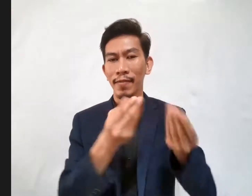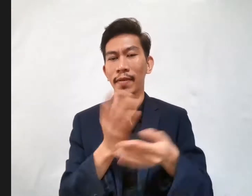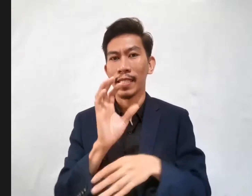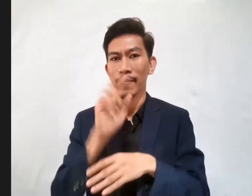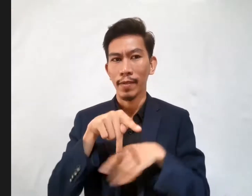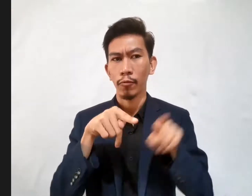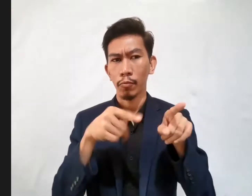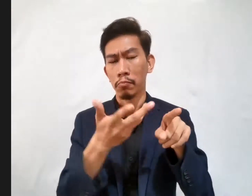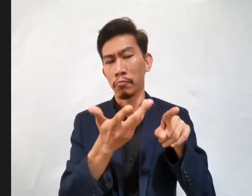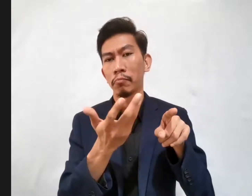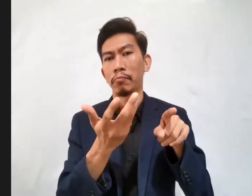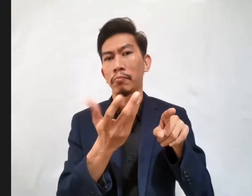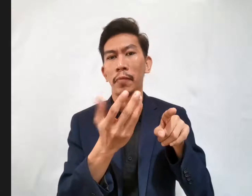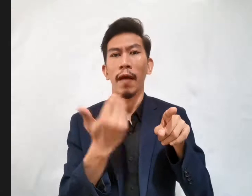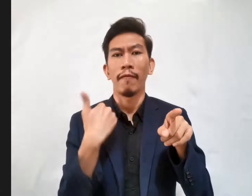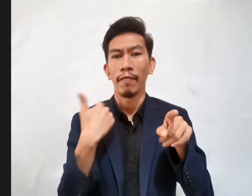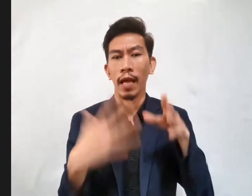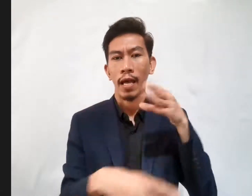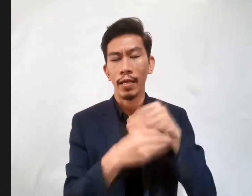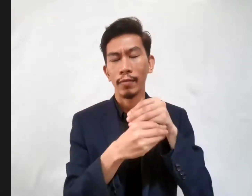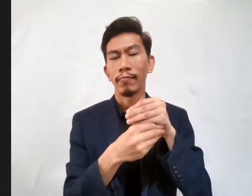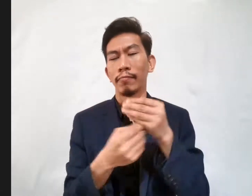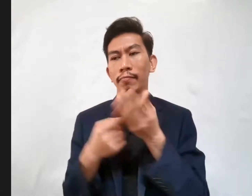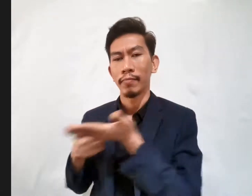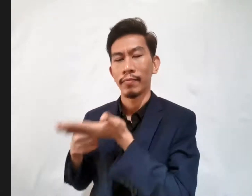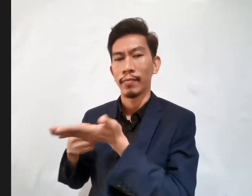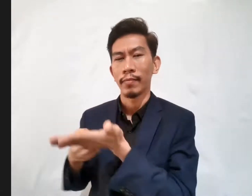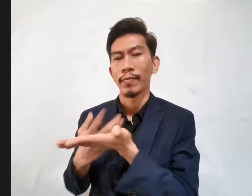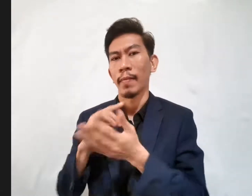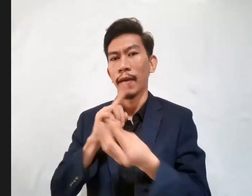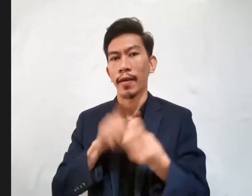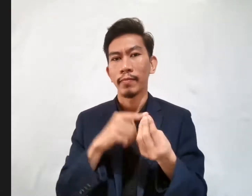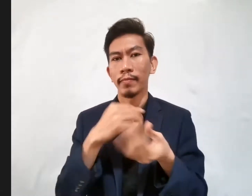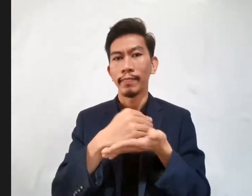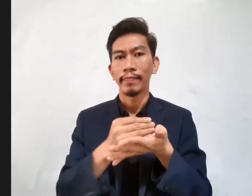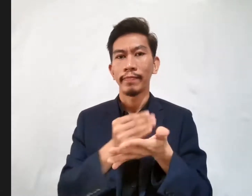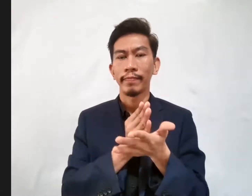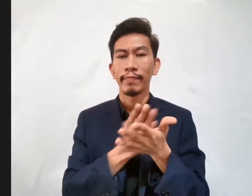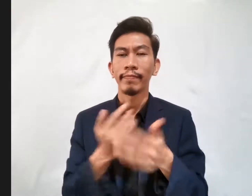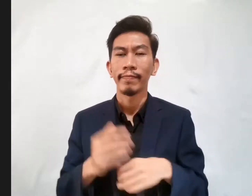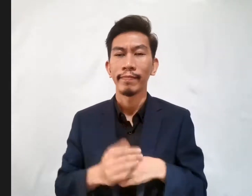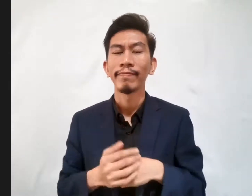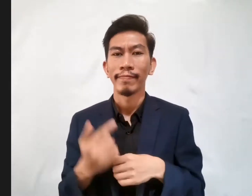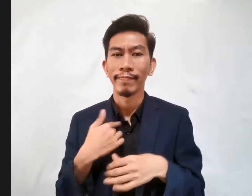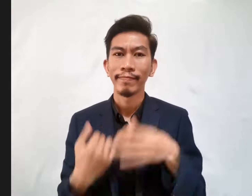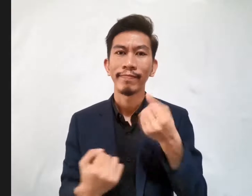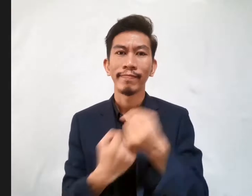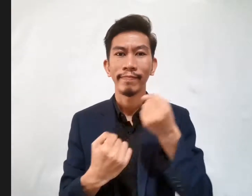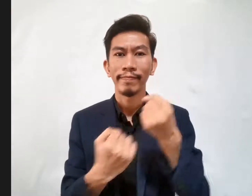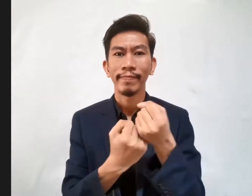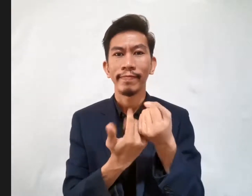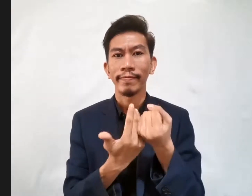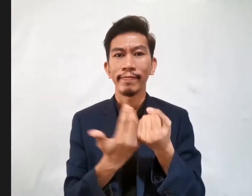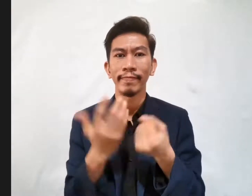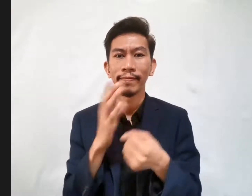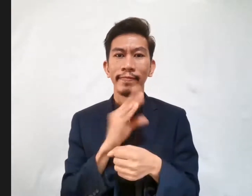ipasama in terms of budget requirements. So we are here. I'm here to support, and I'm here